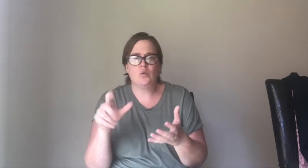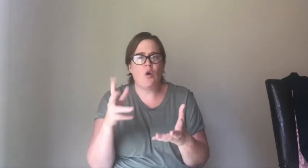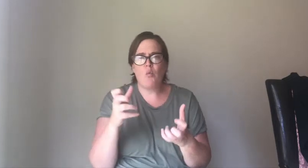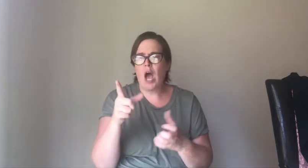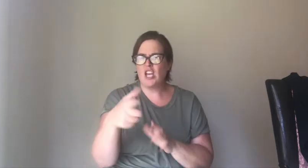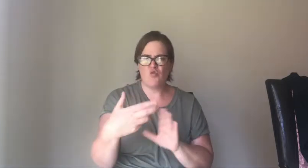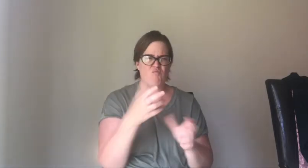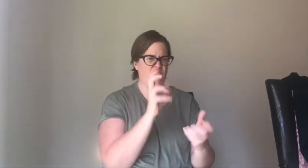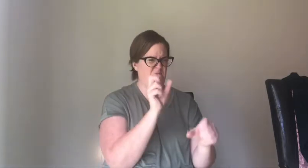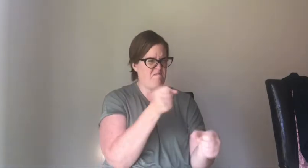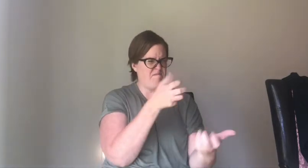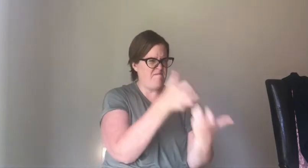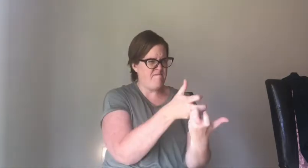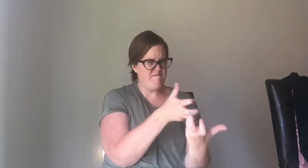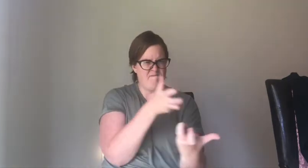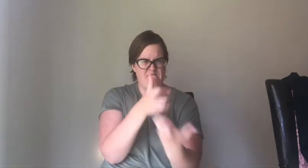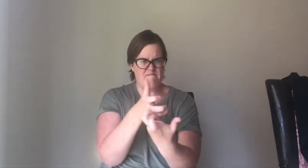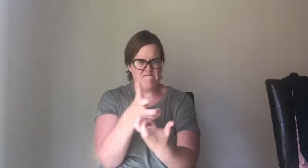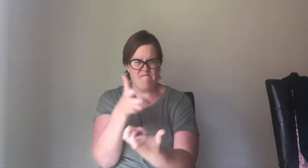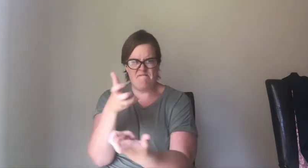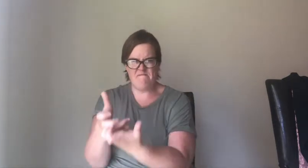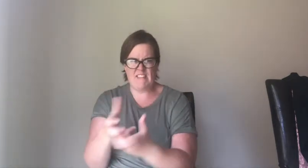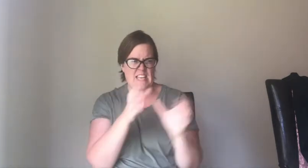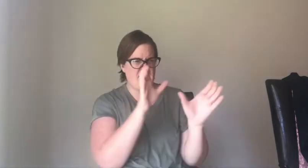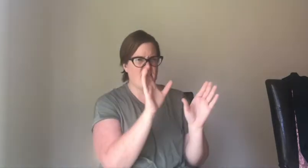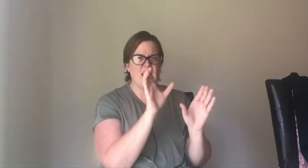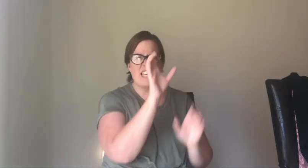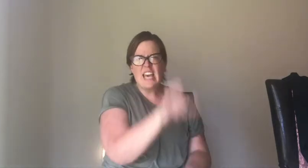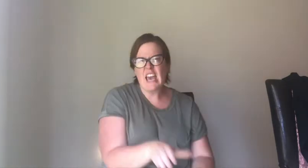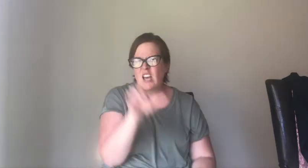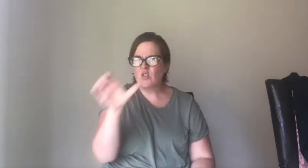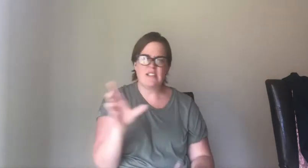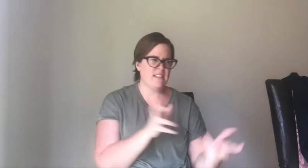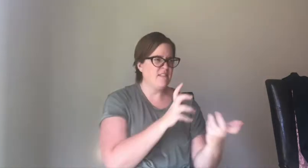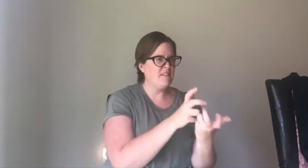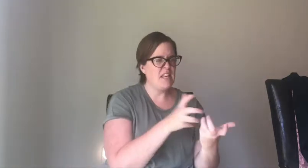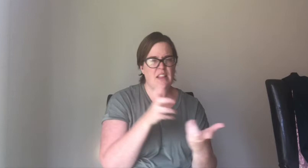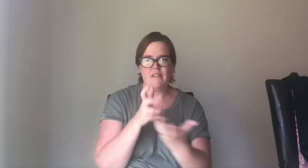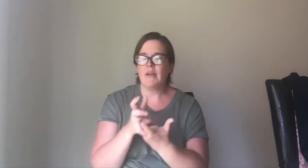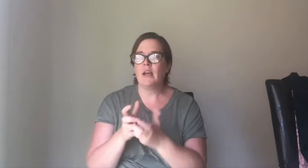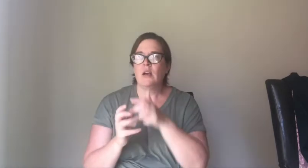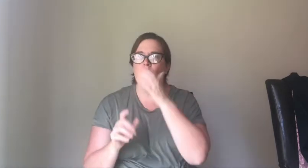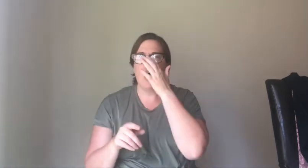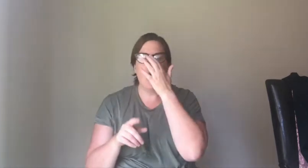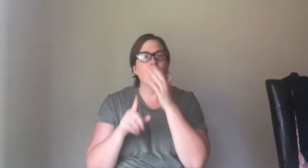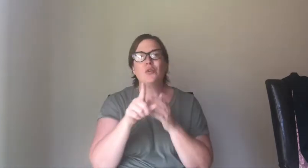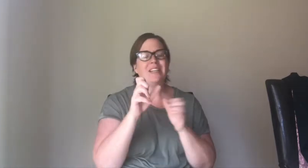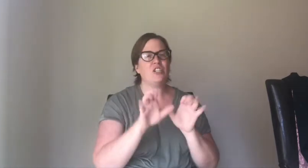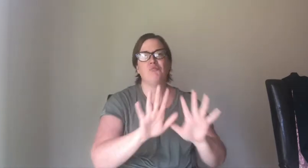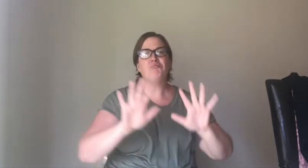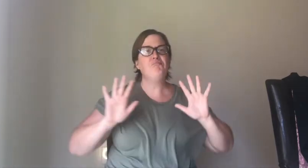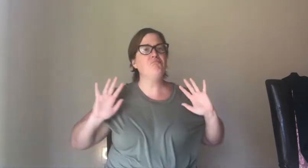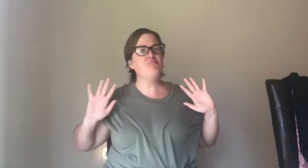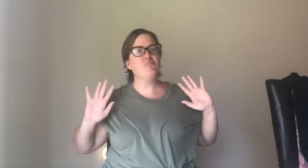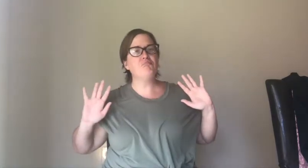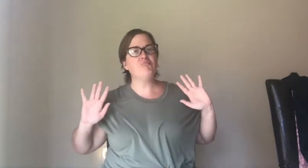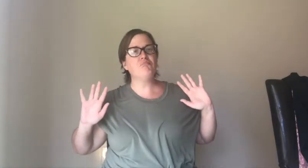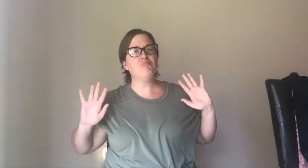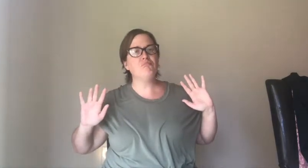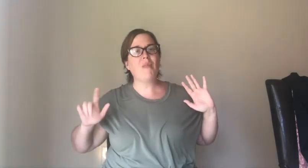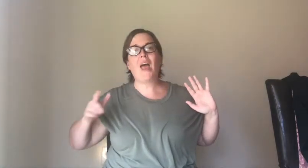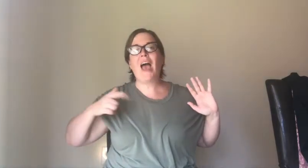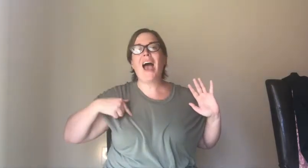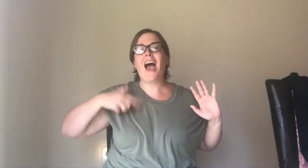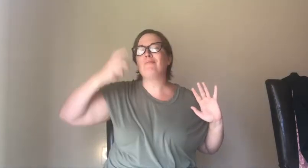a difference in this world is to be different. The best way to make a difference in this world is to